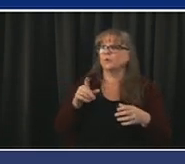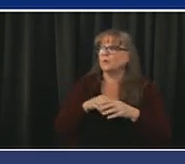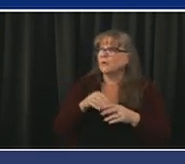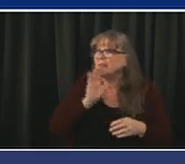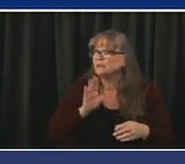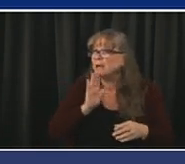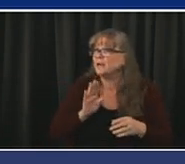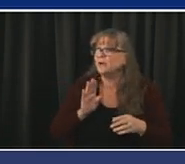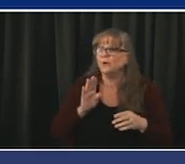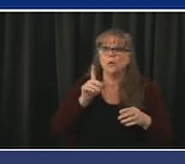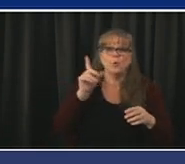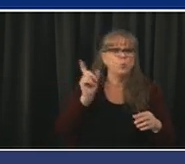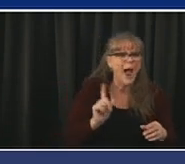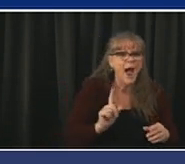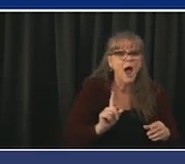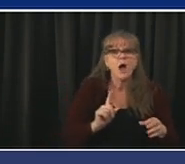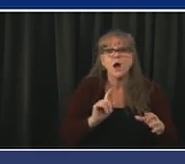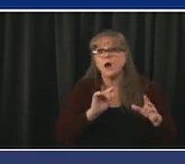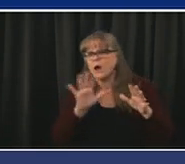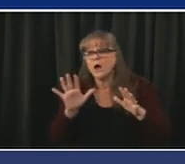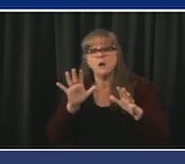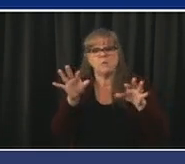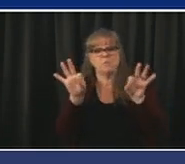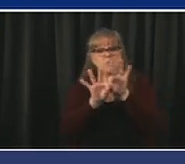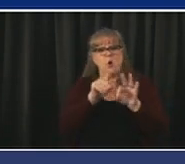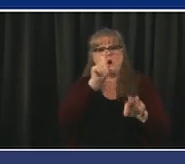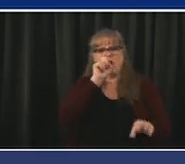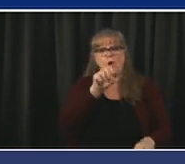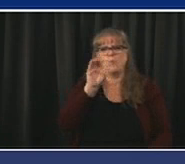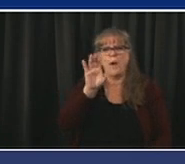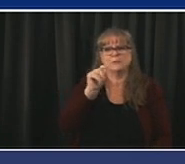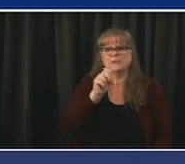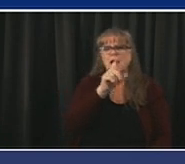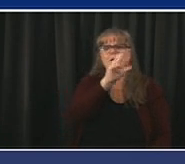are, please visit our website or call our hotline at